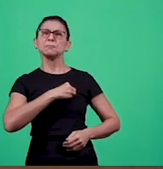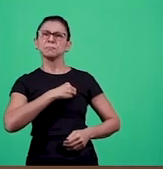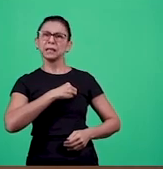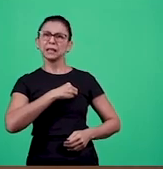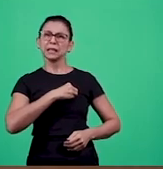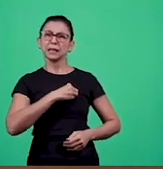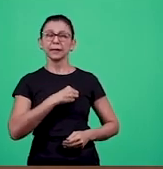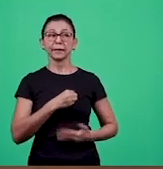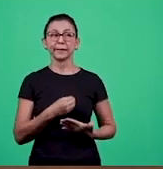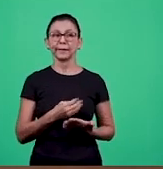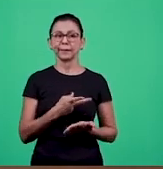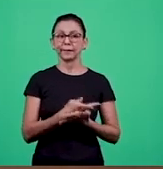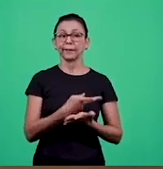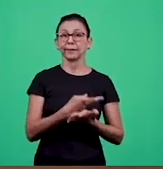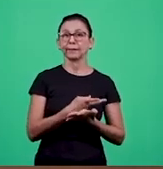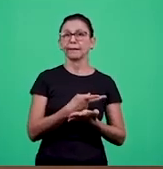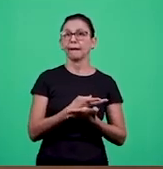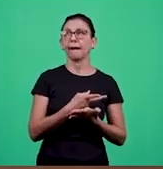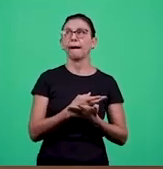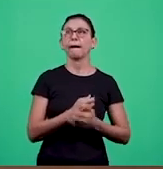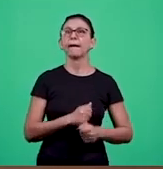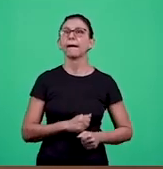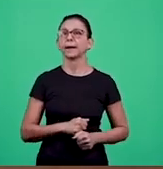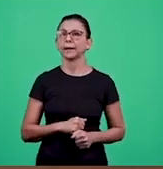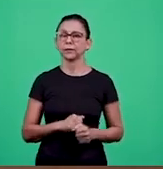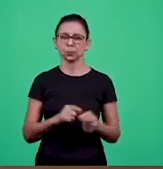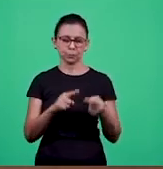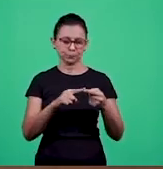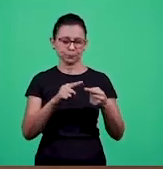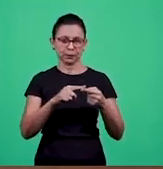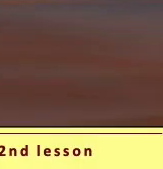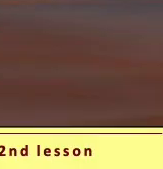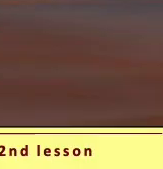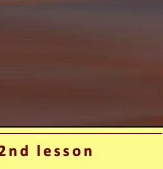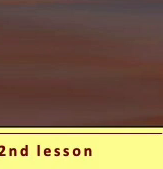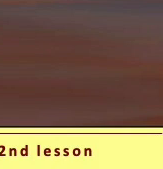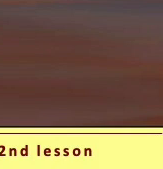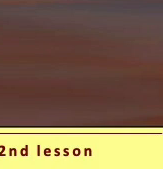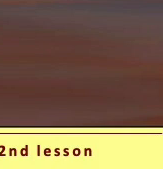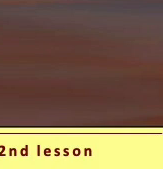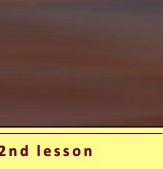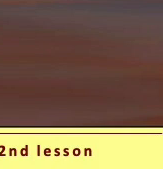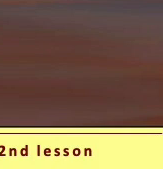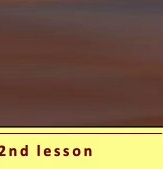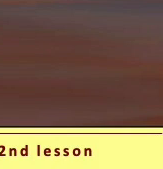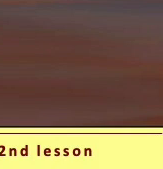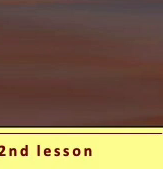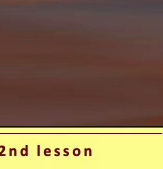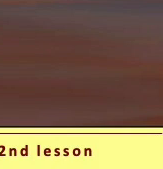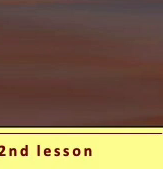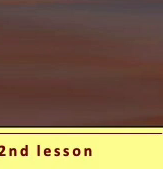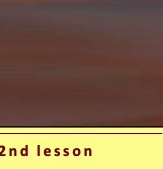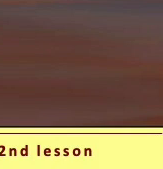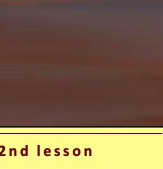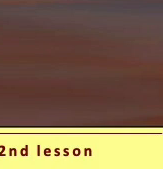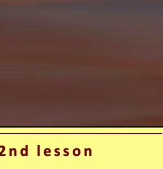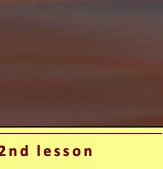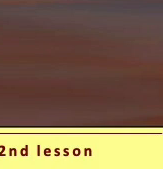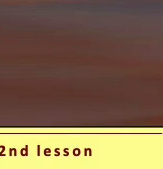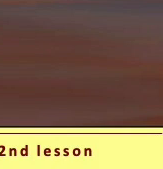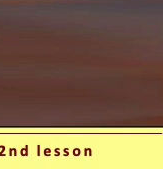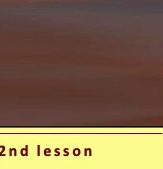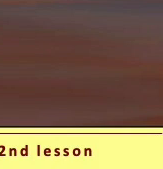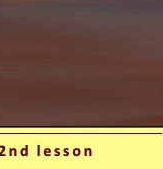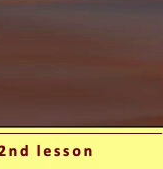is everything that we did that didn't please the Lord. Look, to disobey is sin, to say a bad